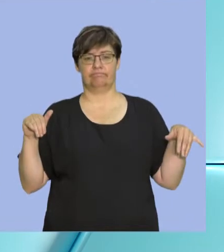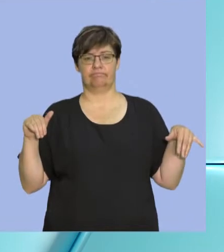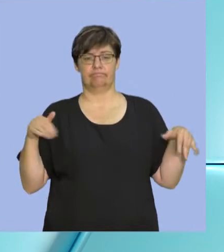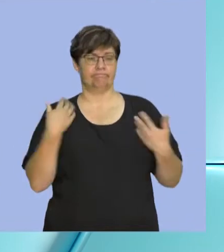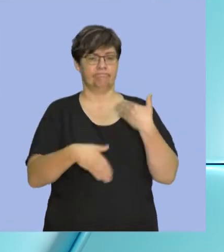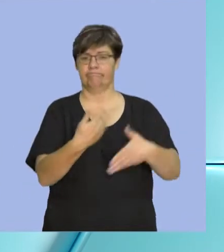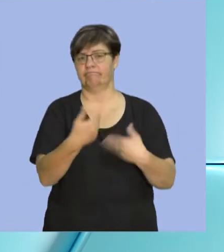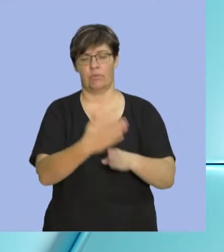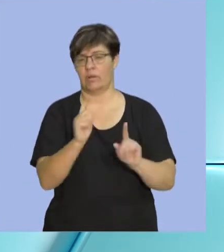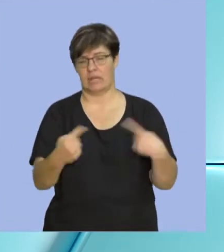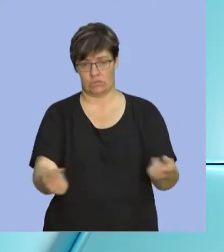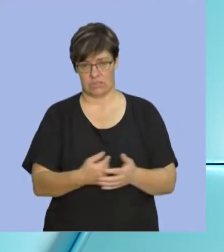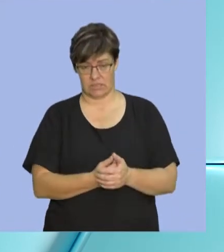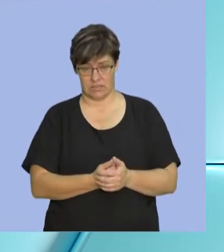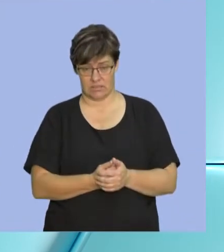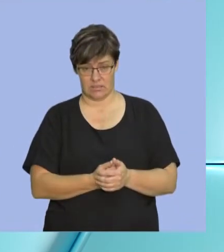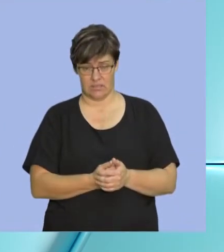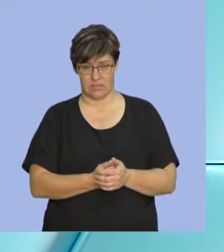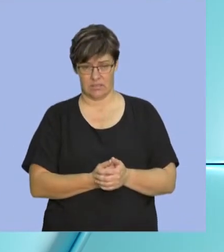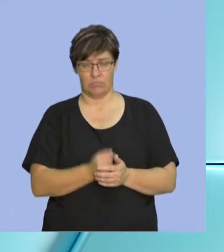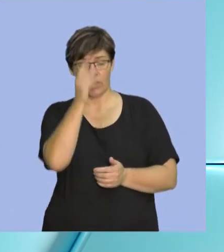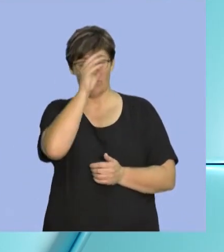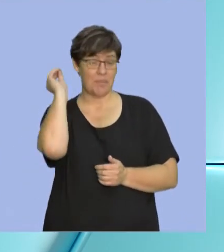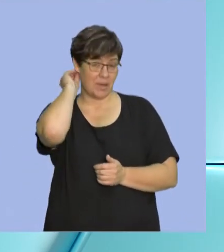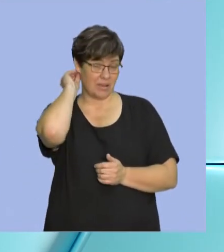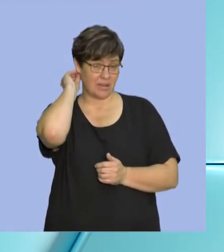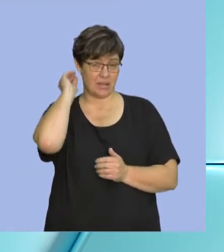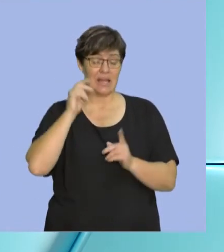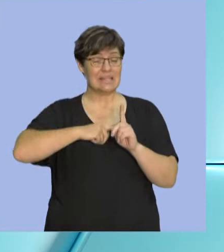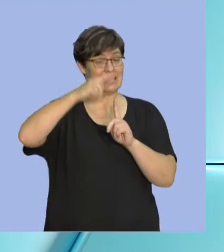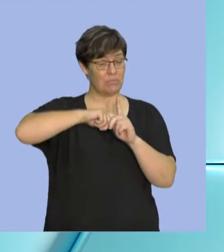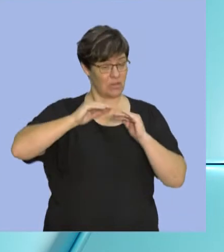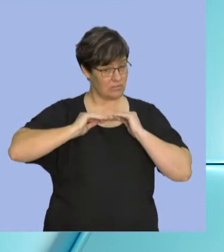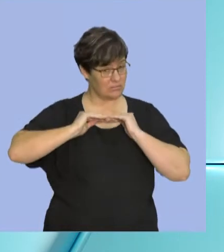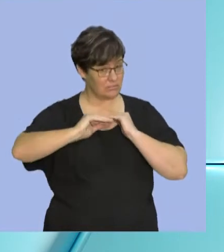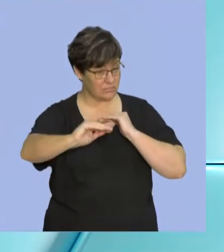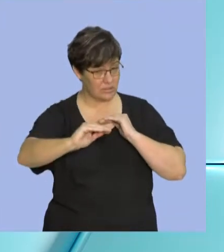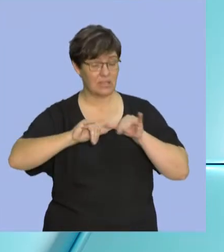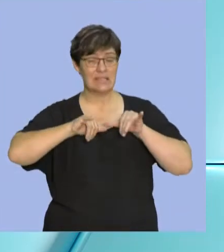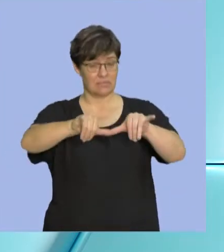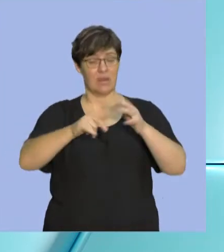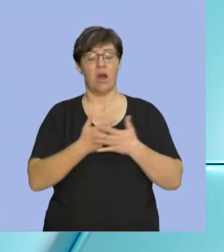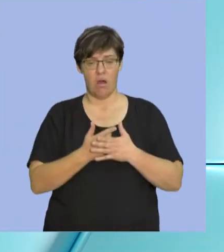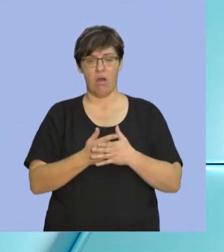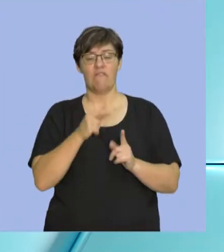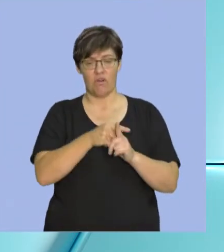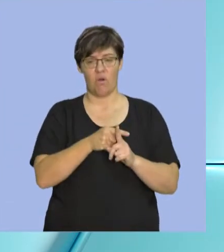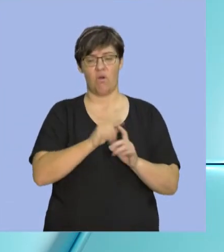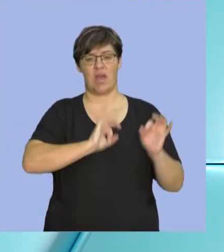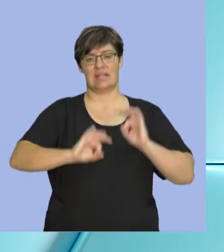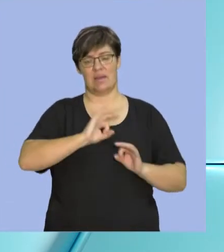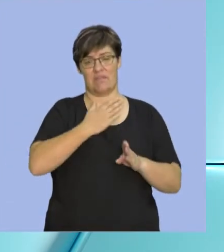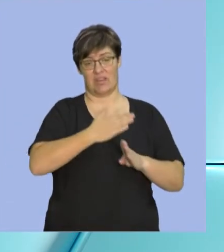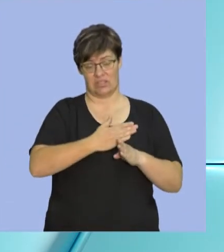function. So let's remember that maintaining the temperature is important for enzymatic functioning as well